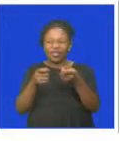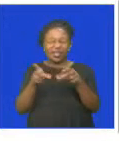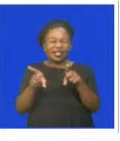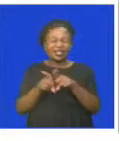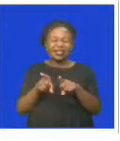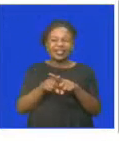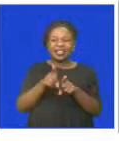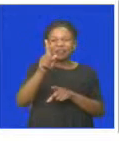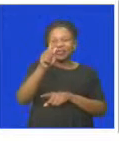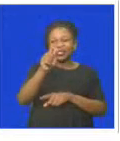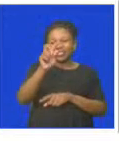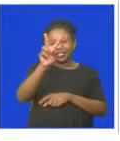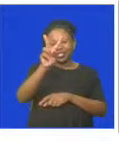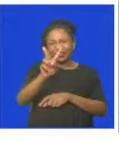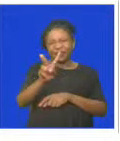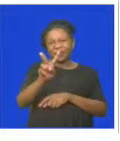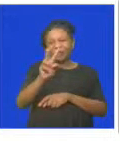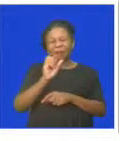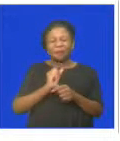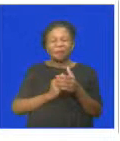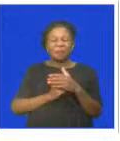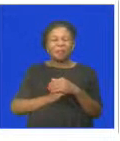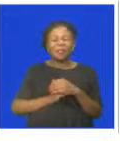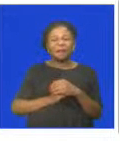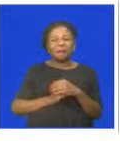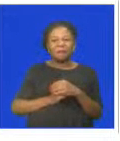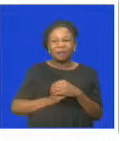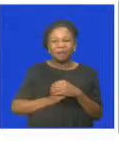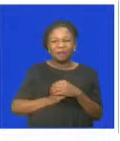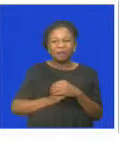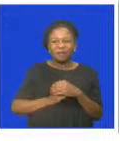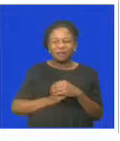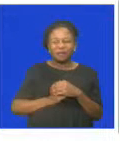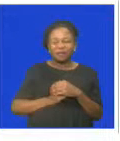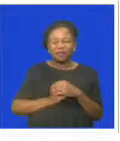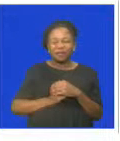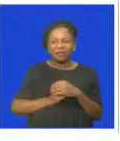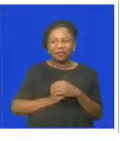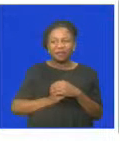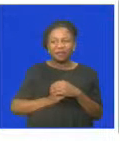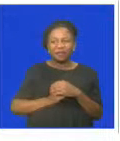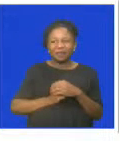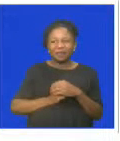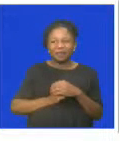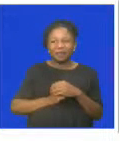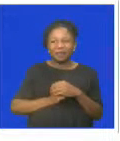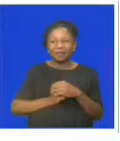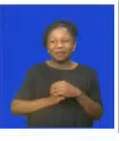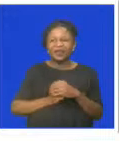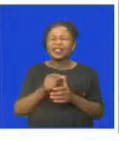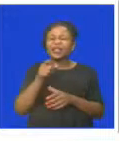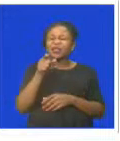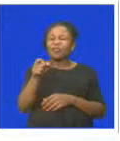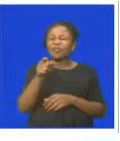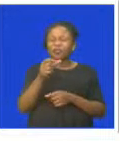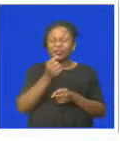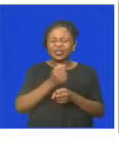broadcaster works in either a radio or television. What is a role of a